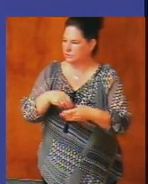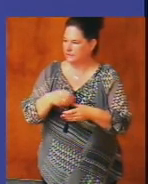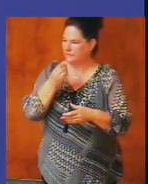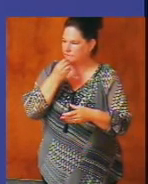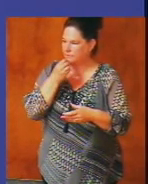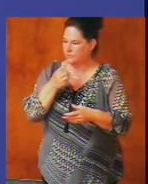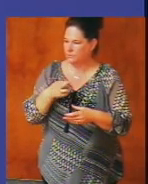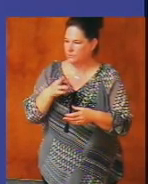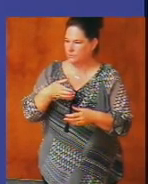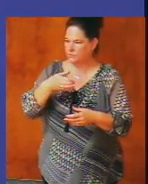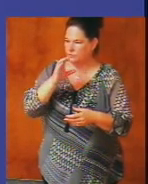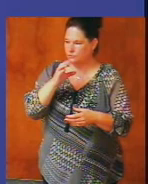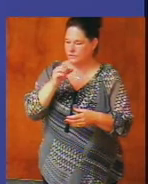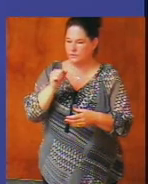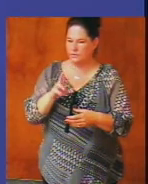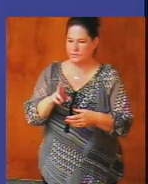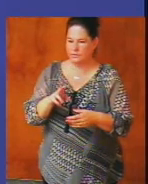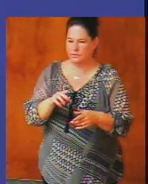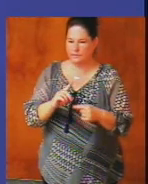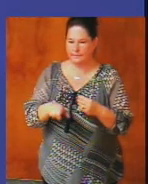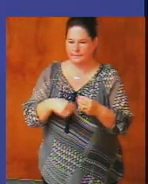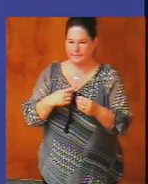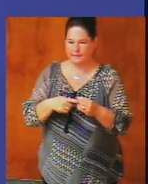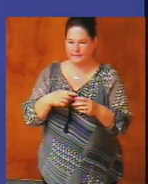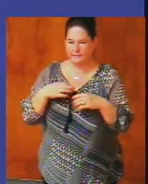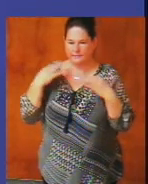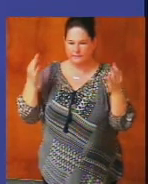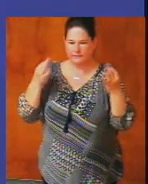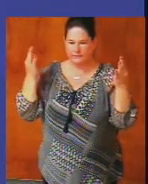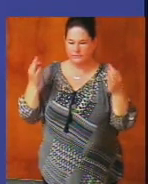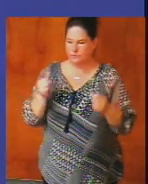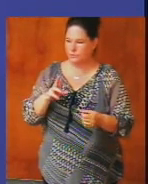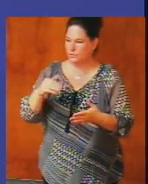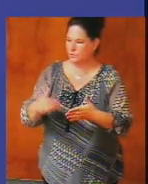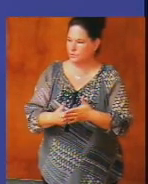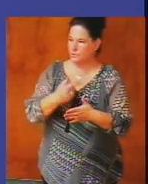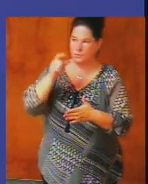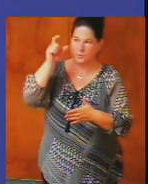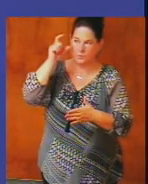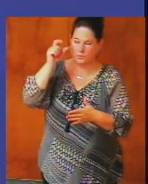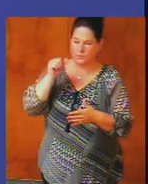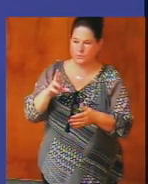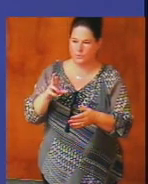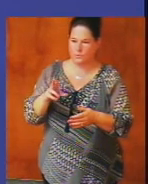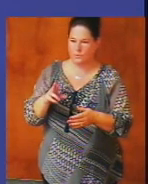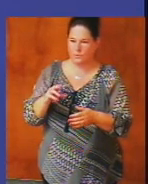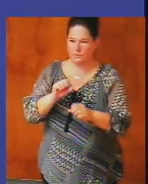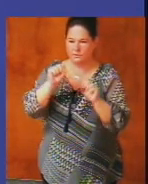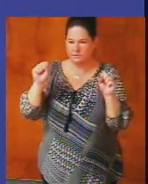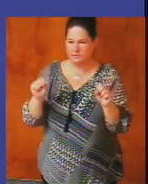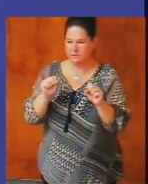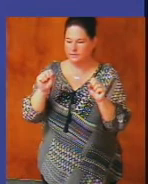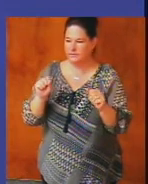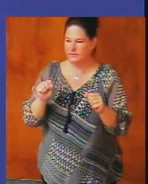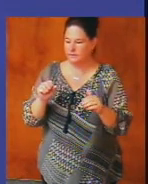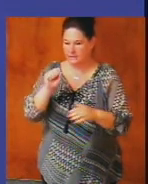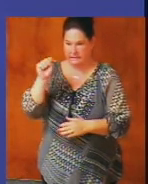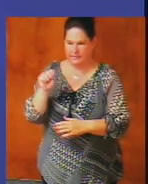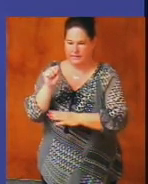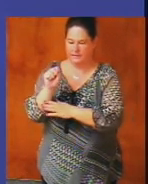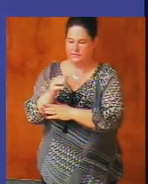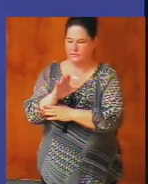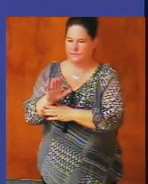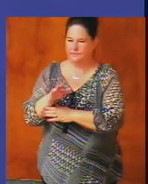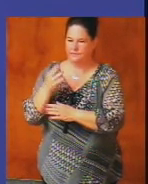in drink or regarding a festival or a new moon or a Sabbaths, which are a shadow of things